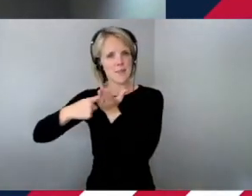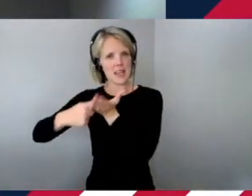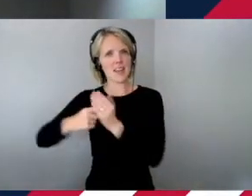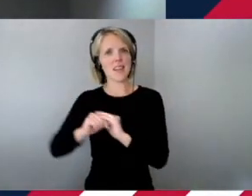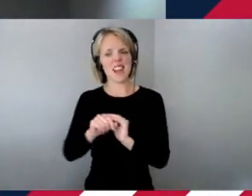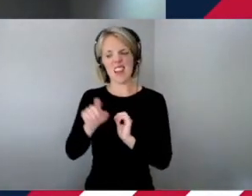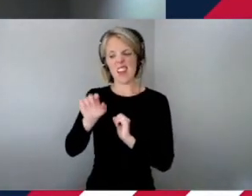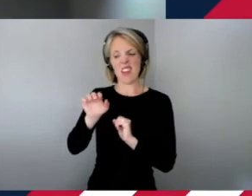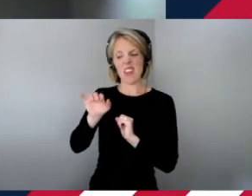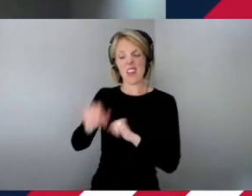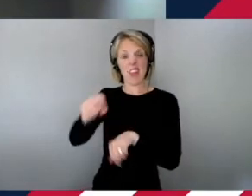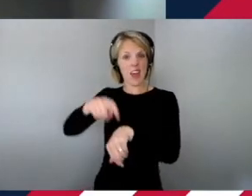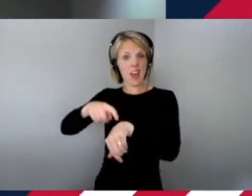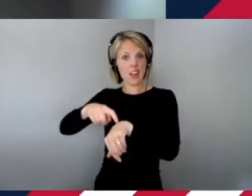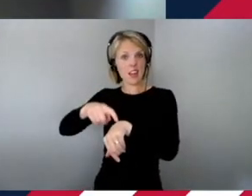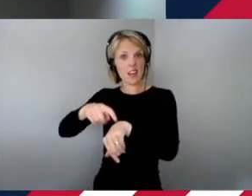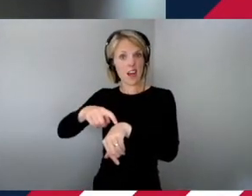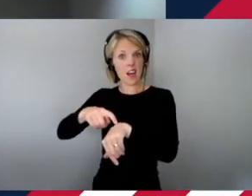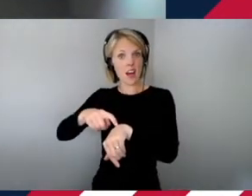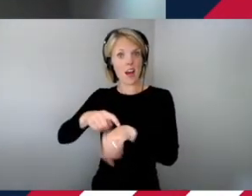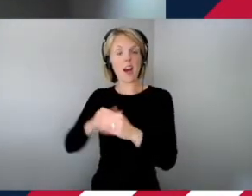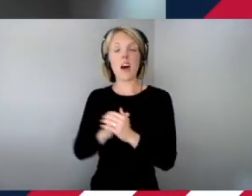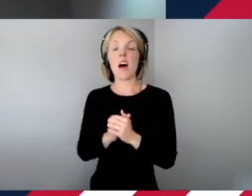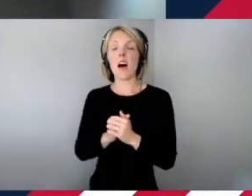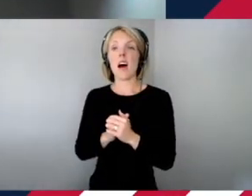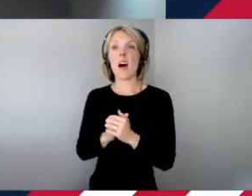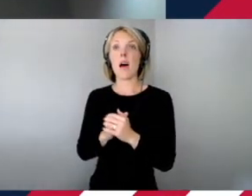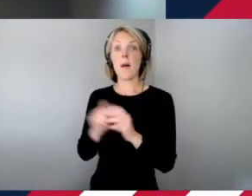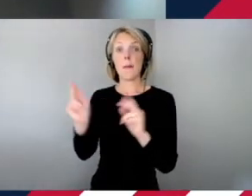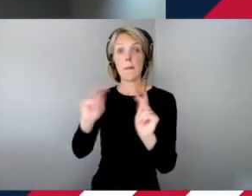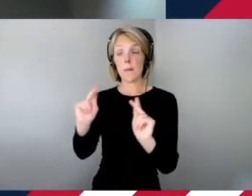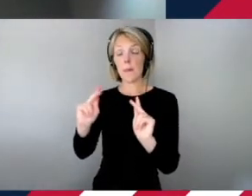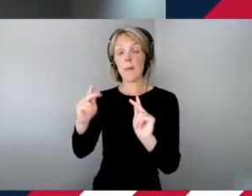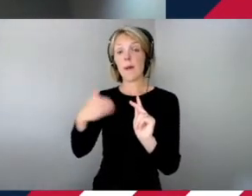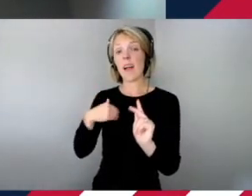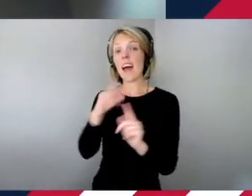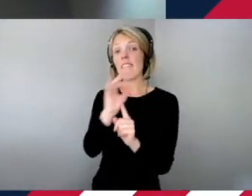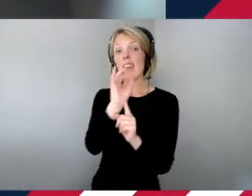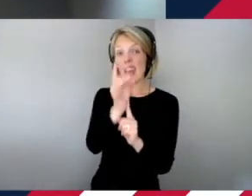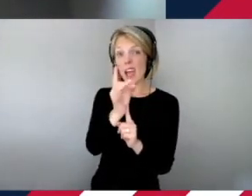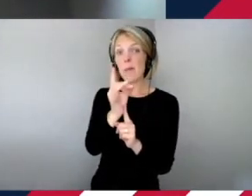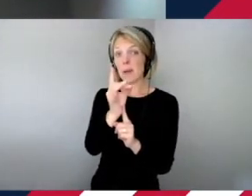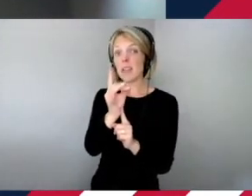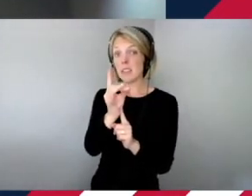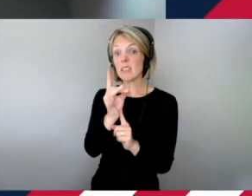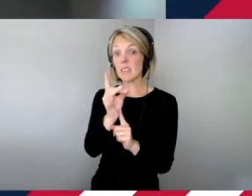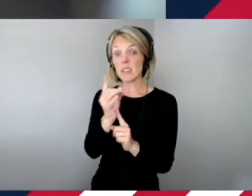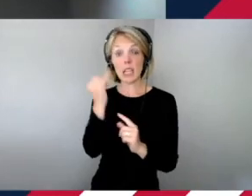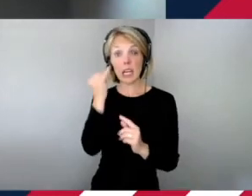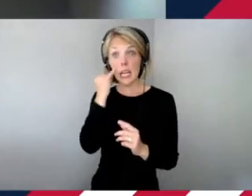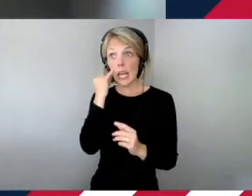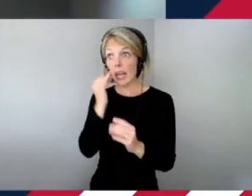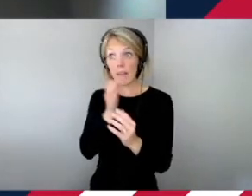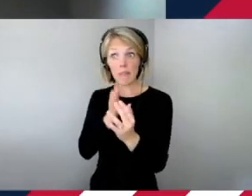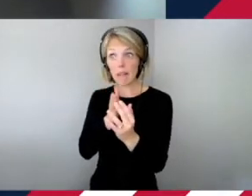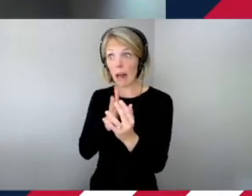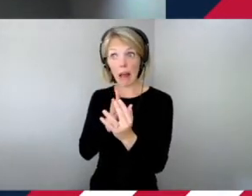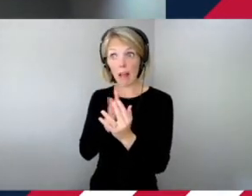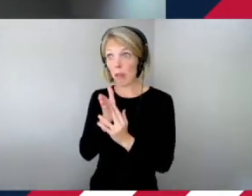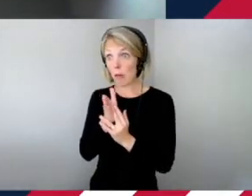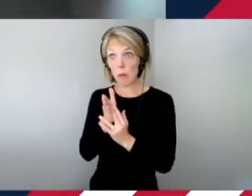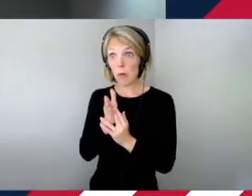time the proponents and the opponents will have 8 minutes. If we are not through in that 2